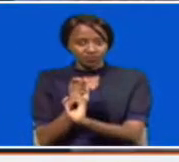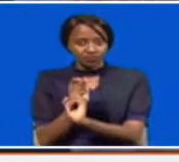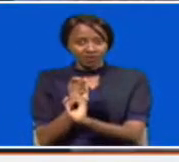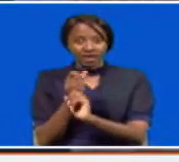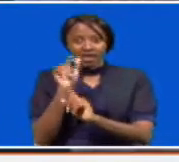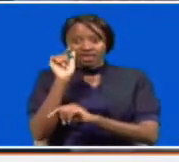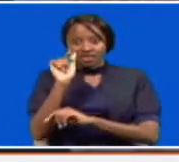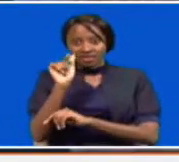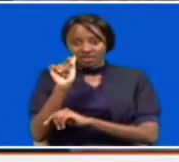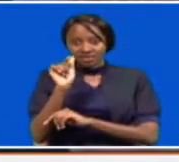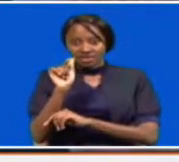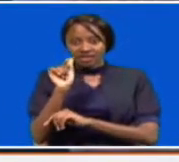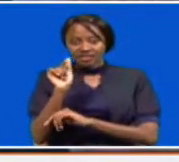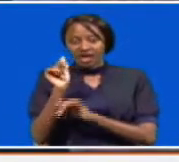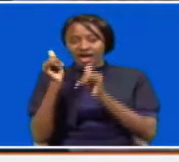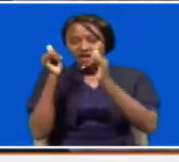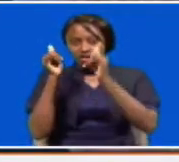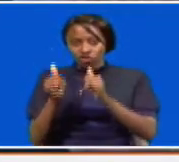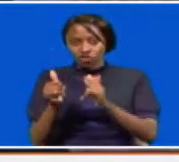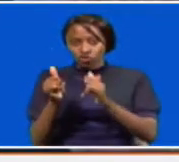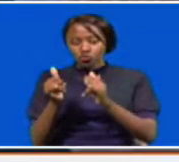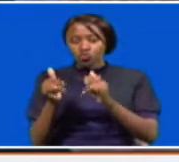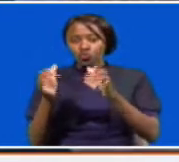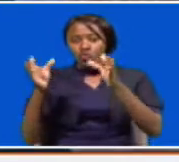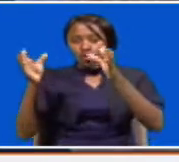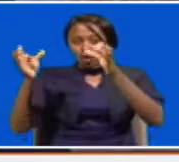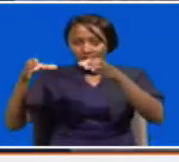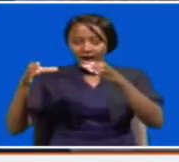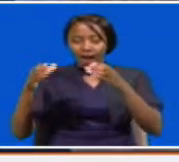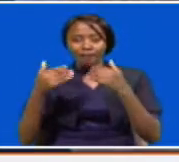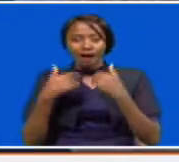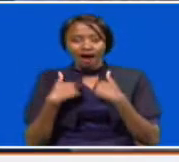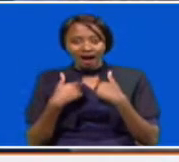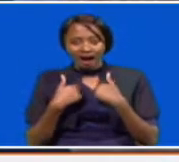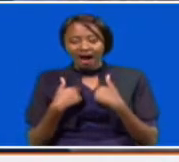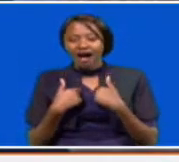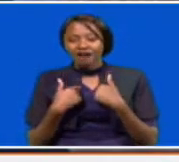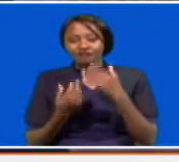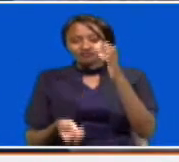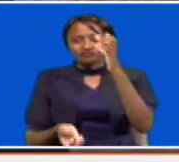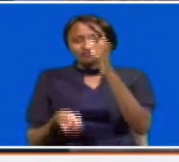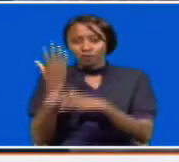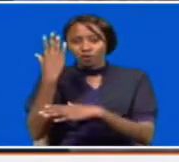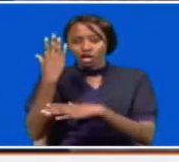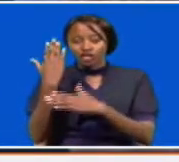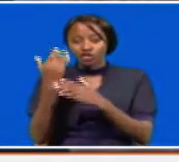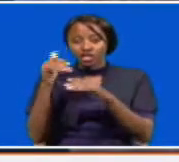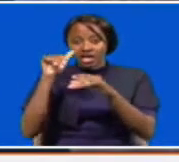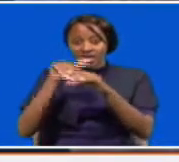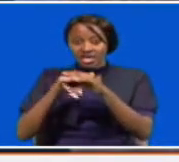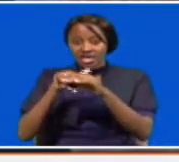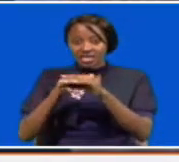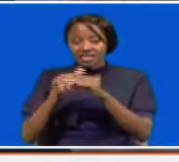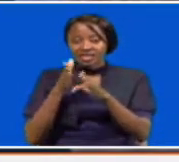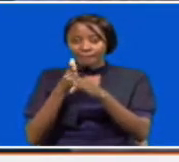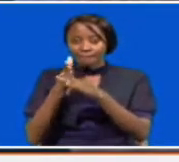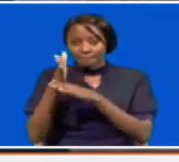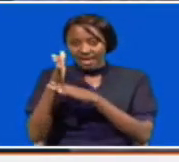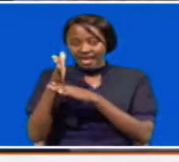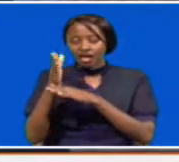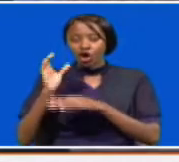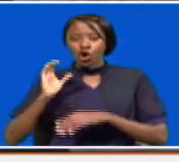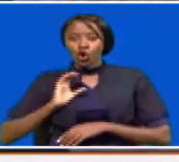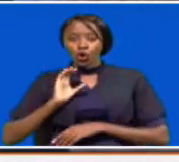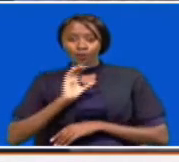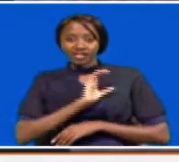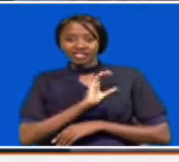This refurbishment of the club that you see here today was formulated by the main committee as